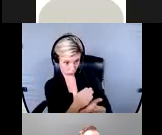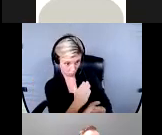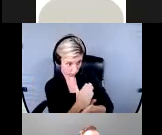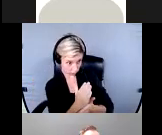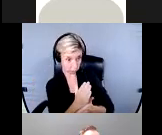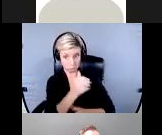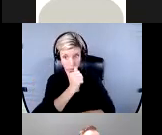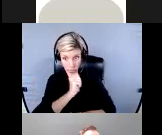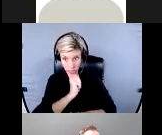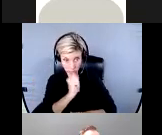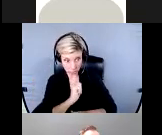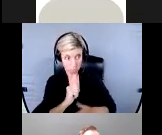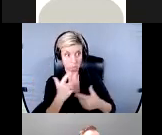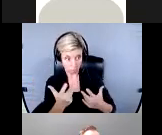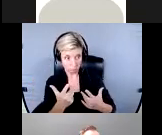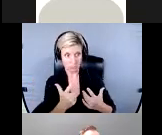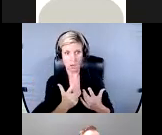to them to navigate this.